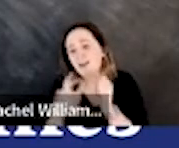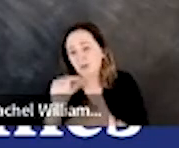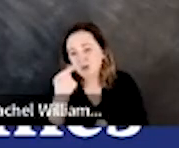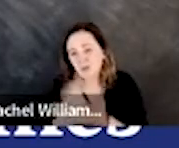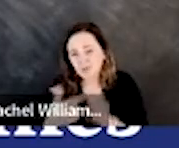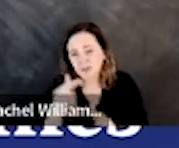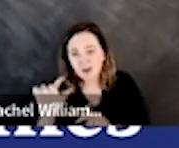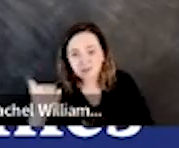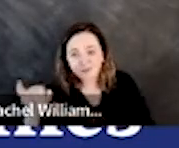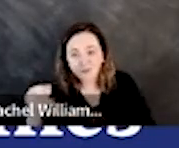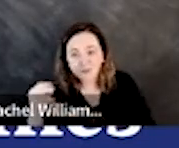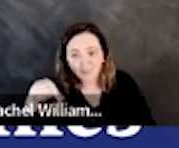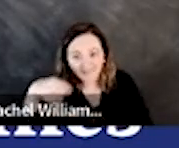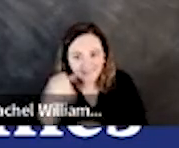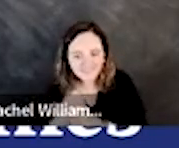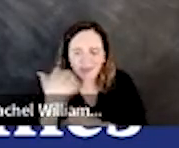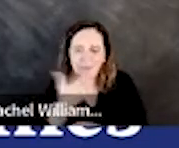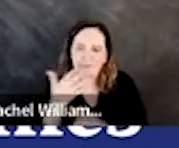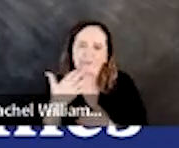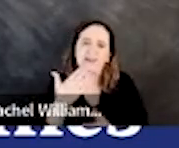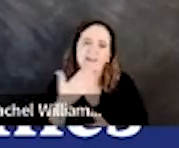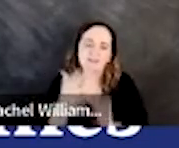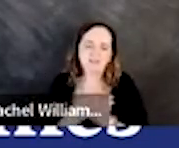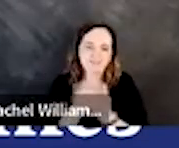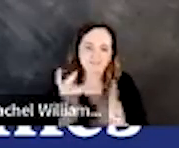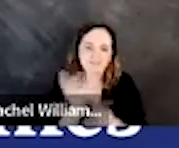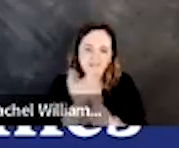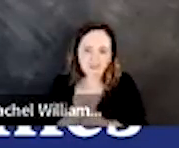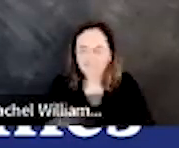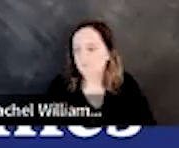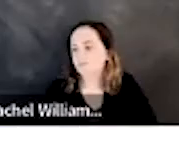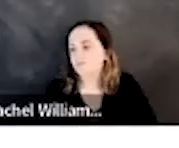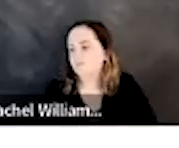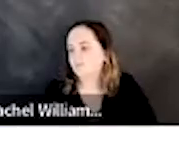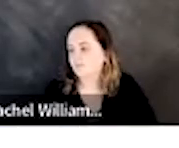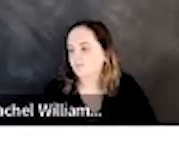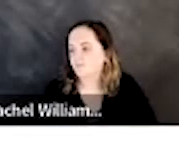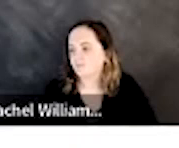Jordan this year. Thanks and take care.